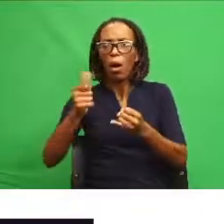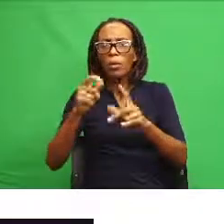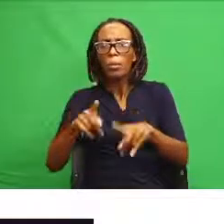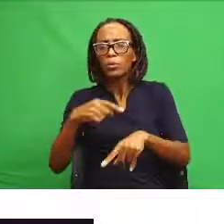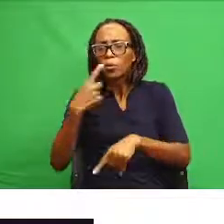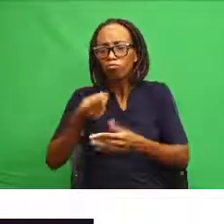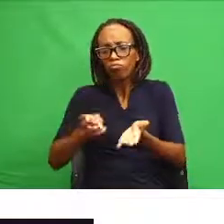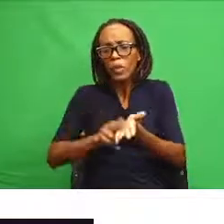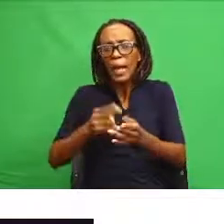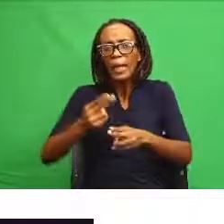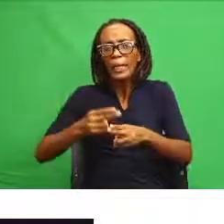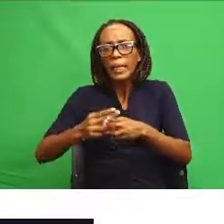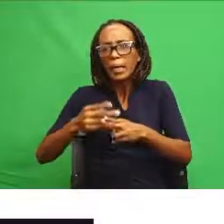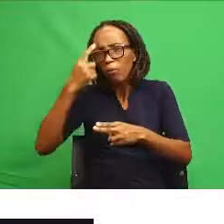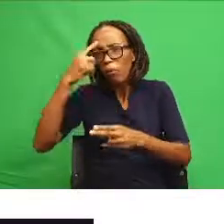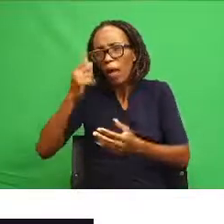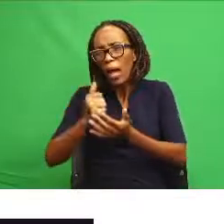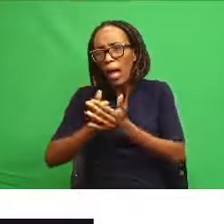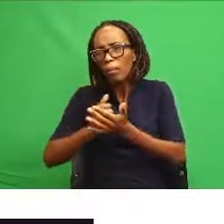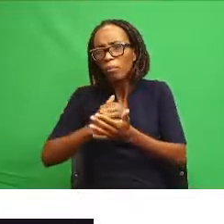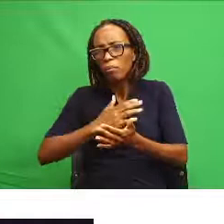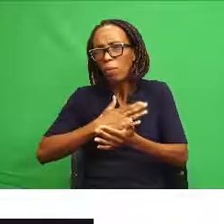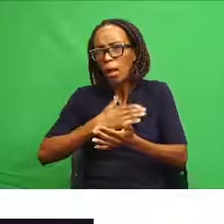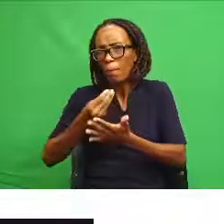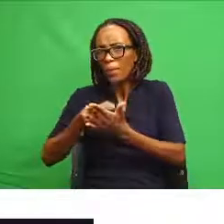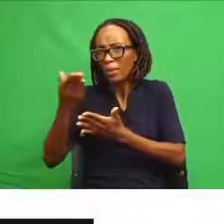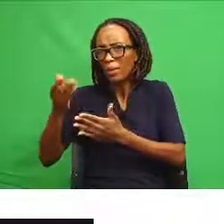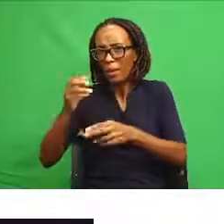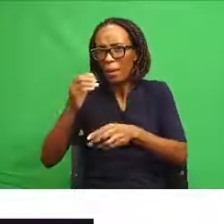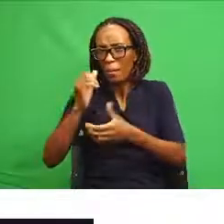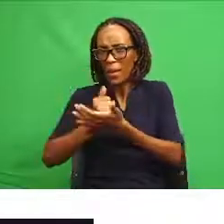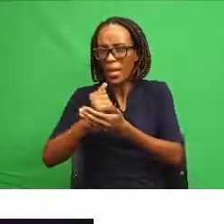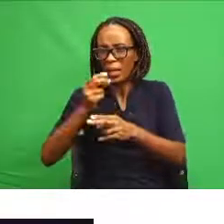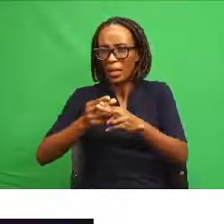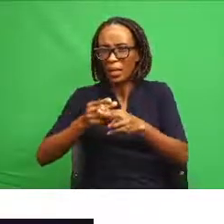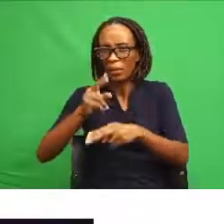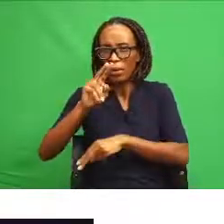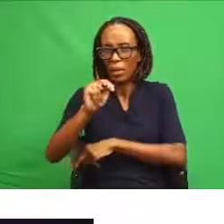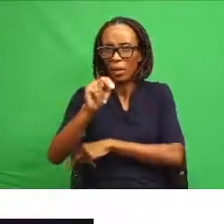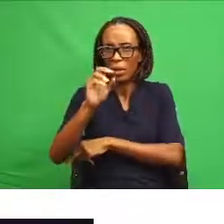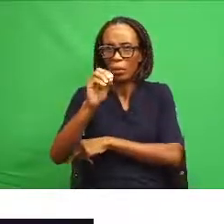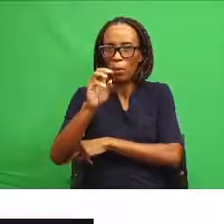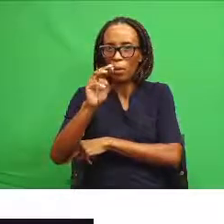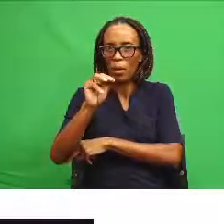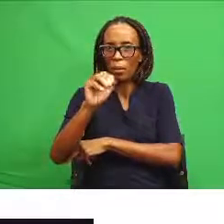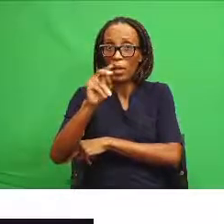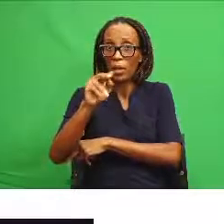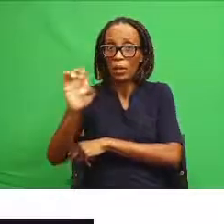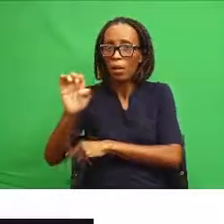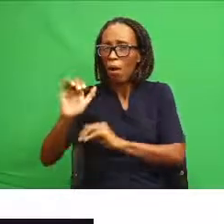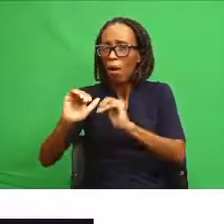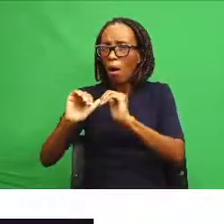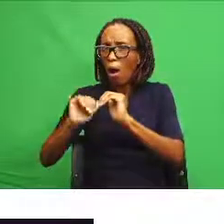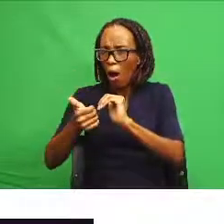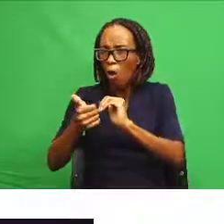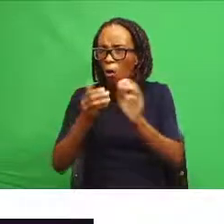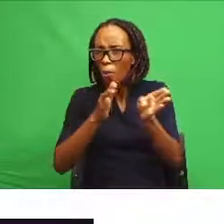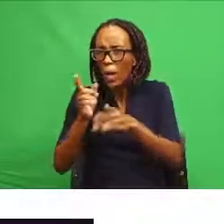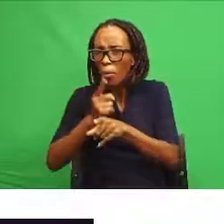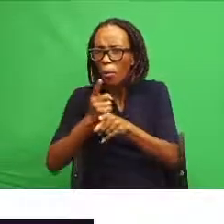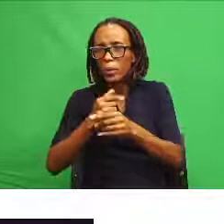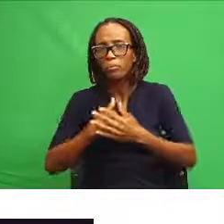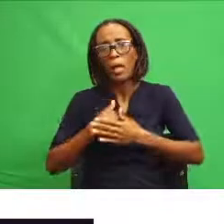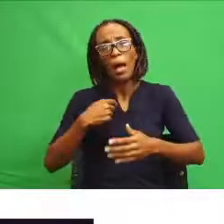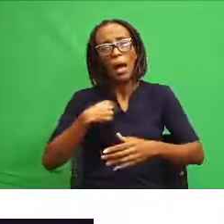securing senior citizens' pension. So I appeal to all the participants in this webinar and